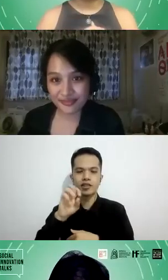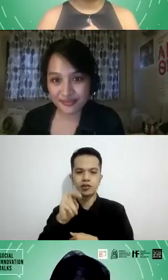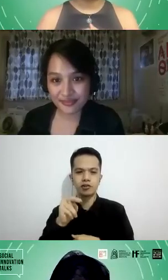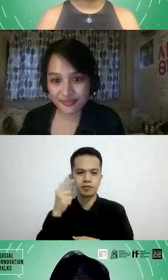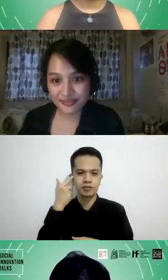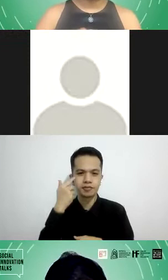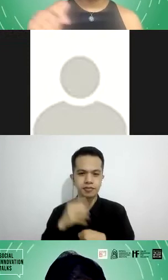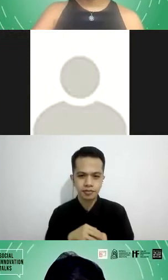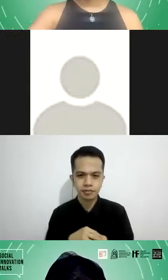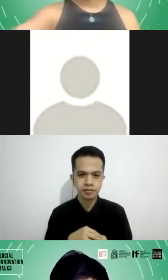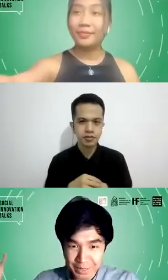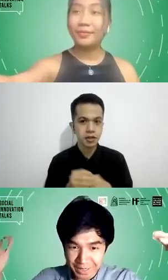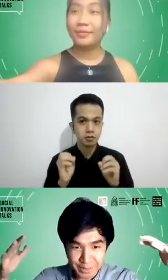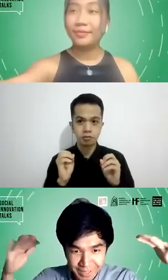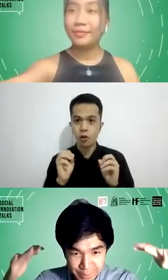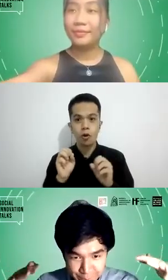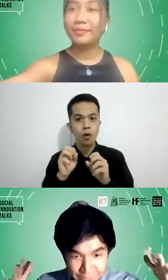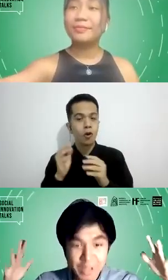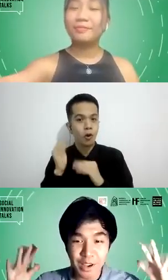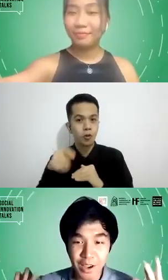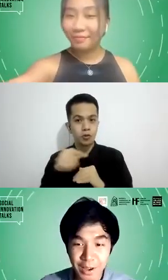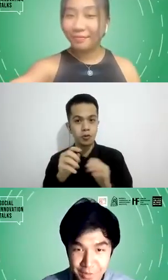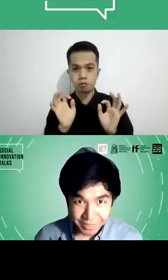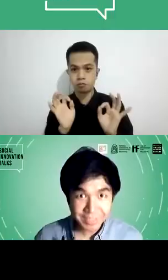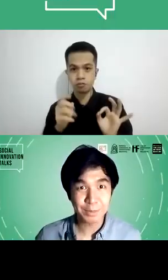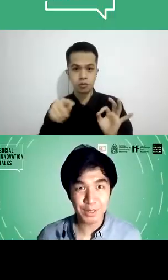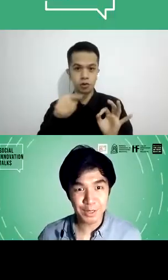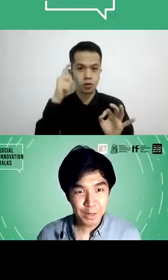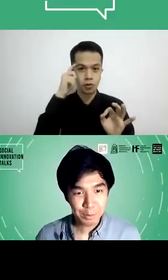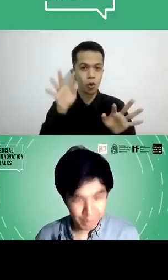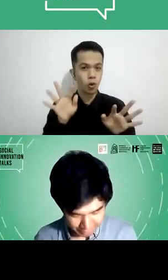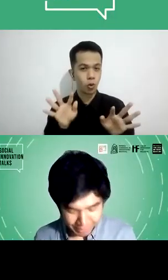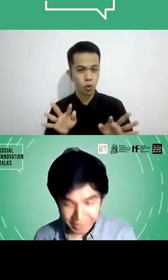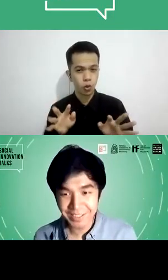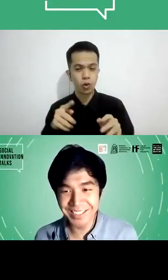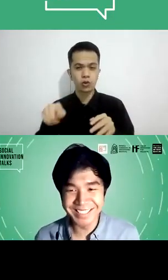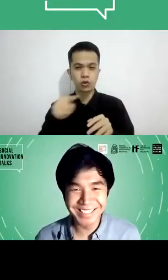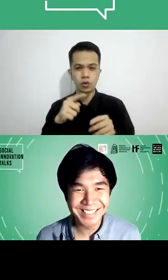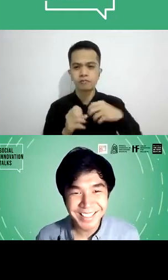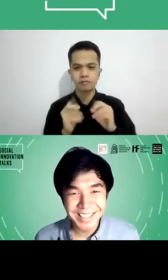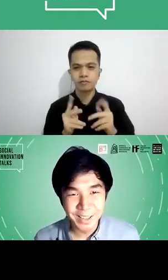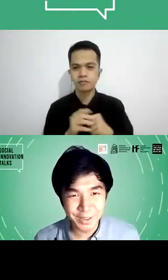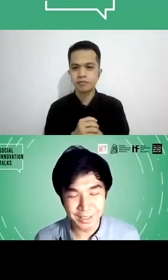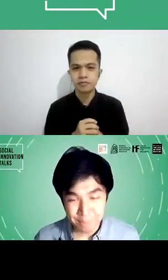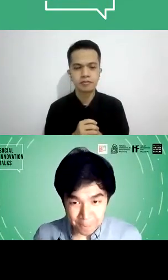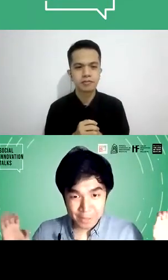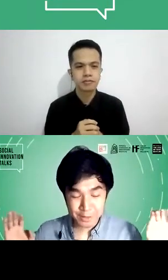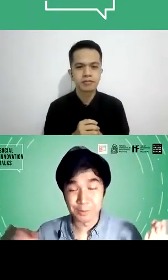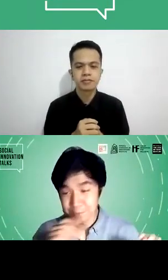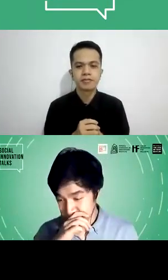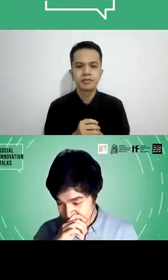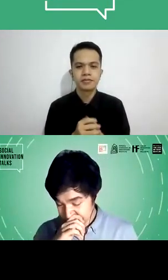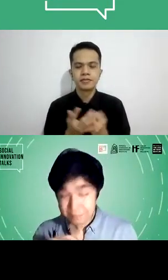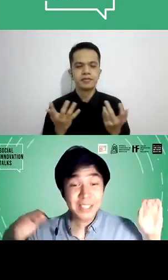welcome back. I hope everyone's okay. I hope we had a good time to calm down and bring our brains back. Okay,